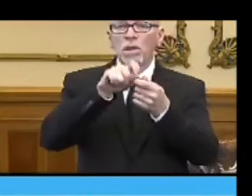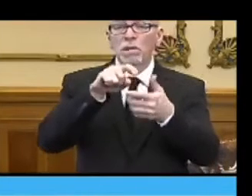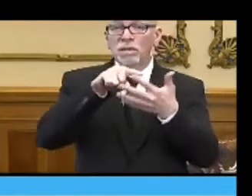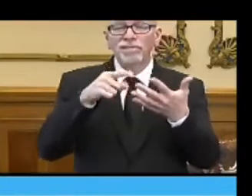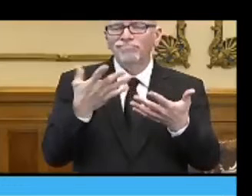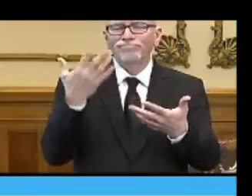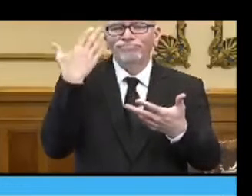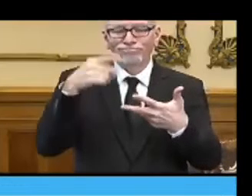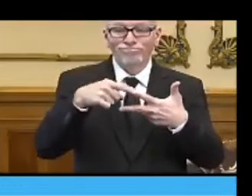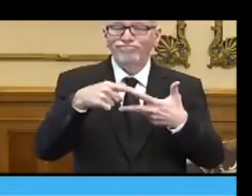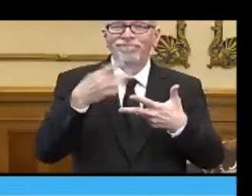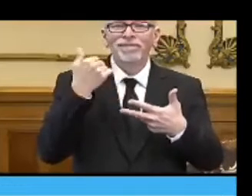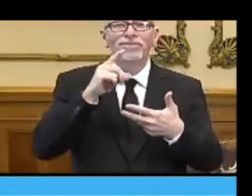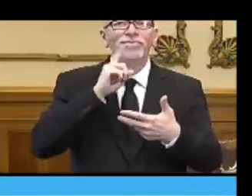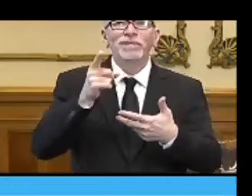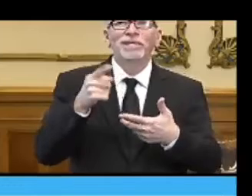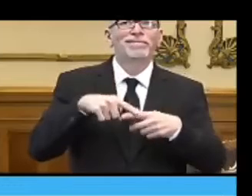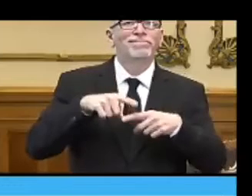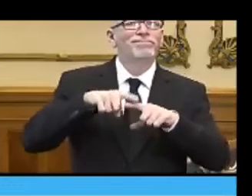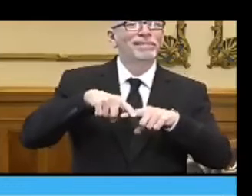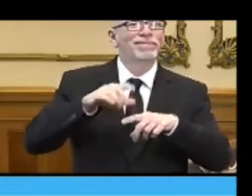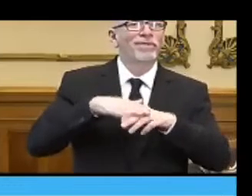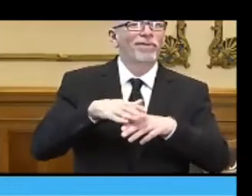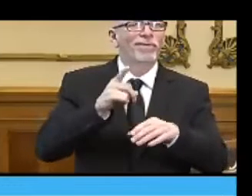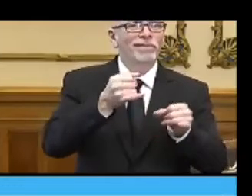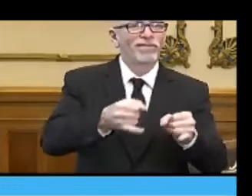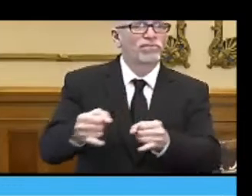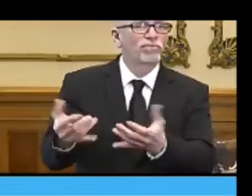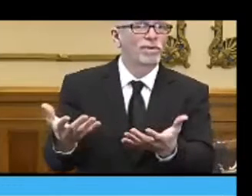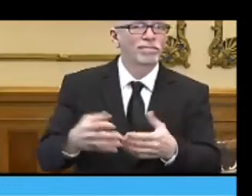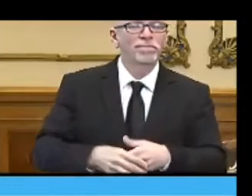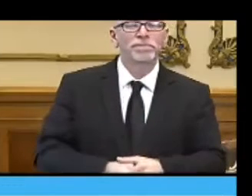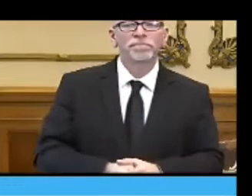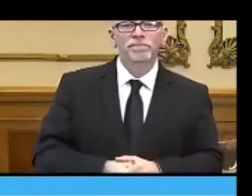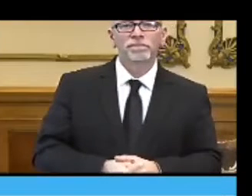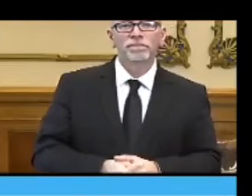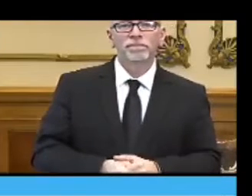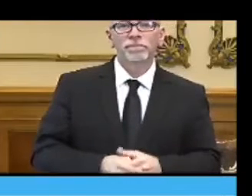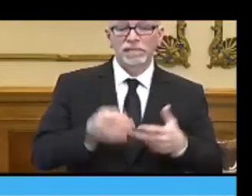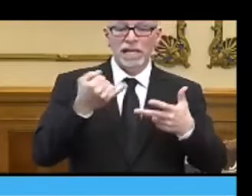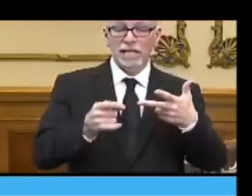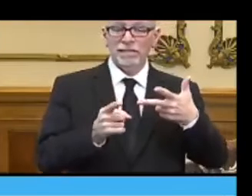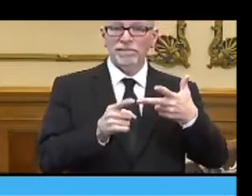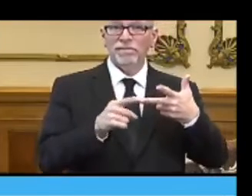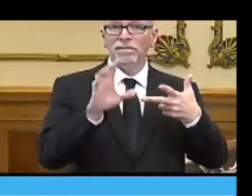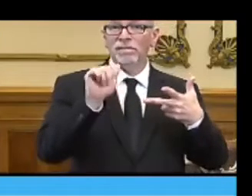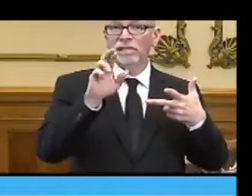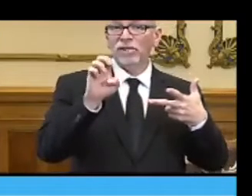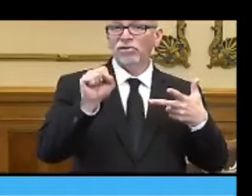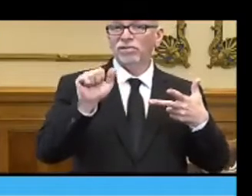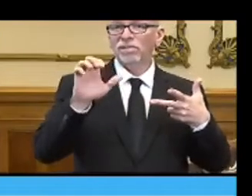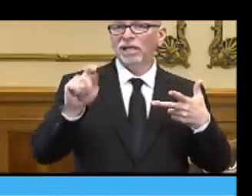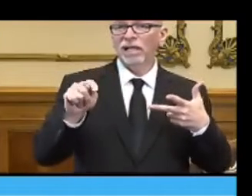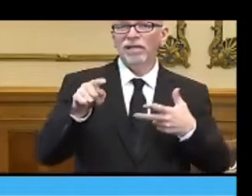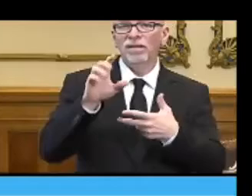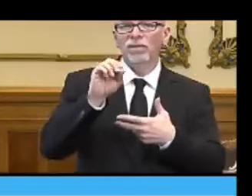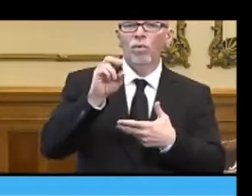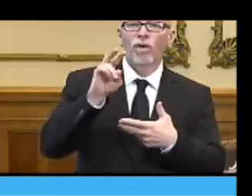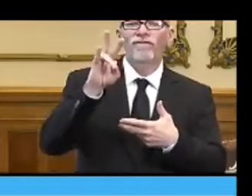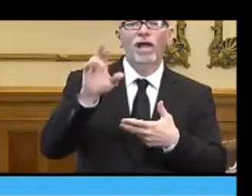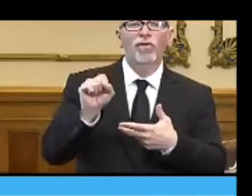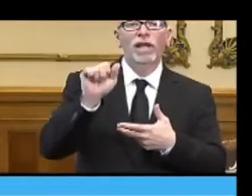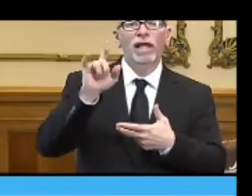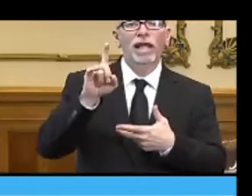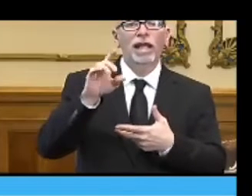package because it is really driving to the individual. Finally, the CARES Act, the Coronavirus Aid, Relief,